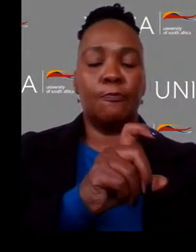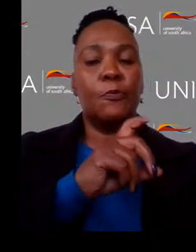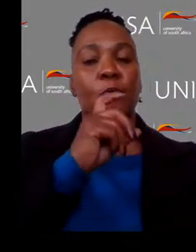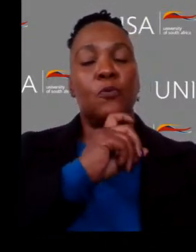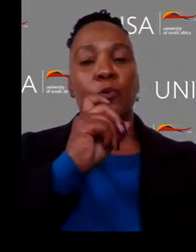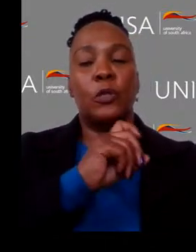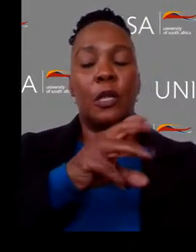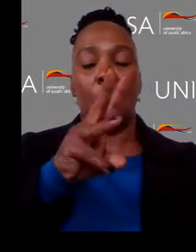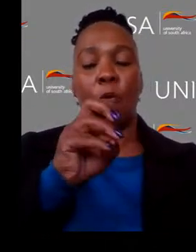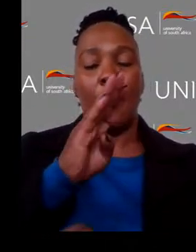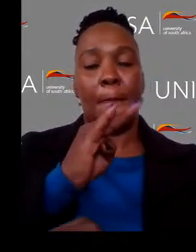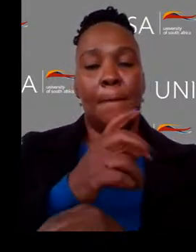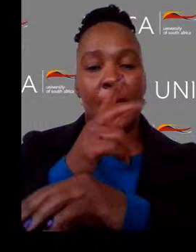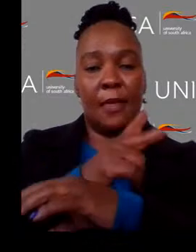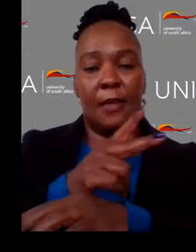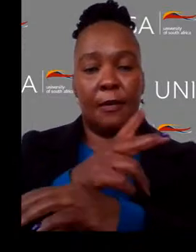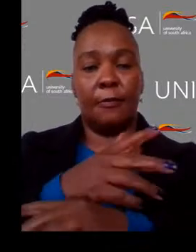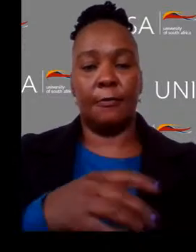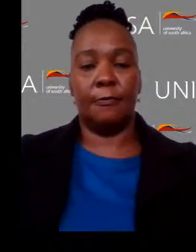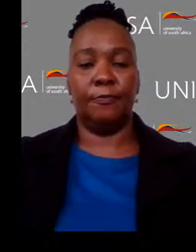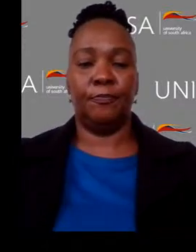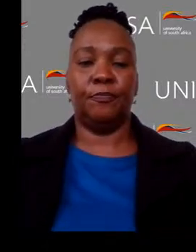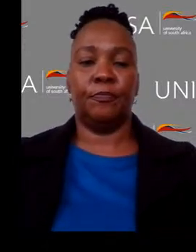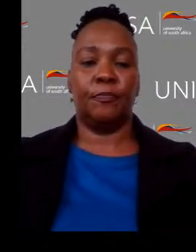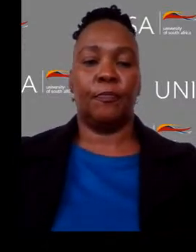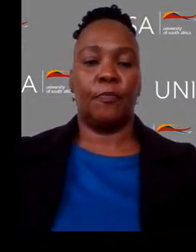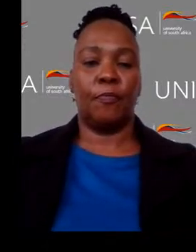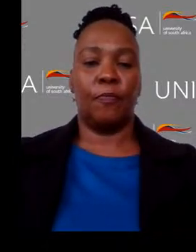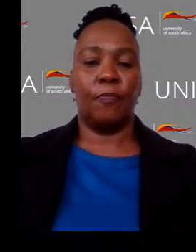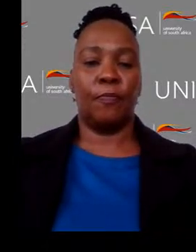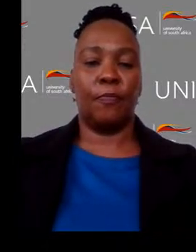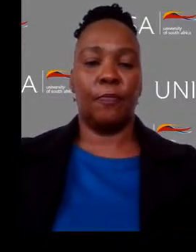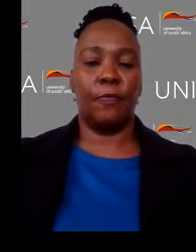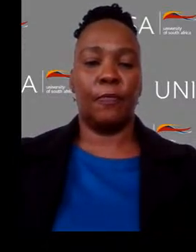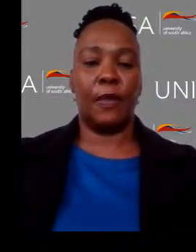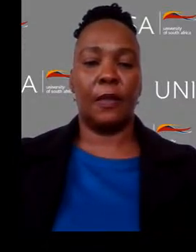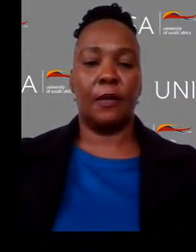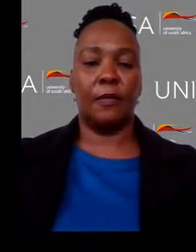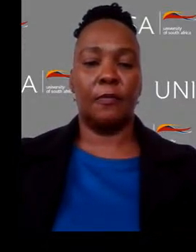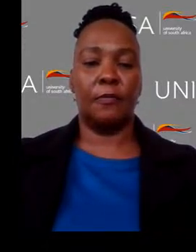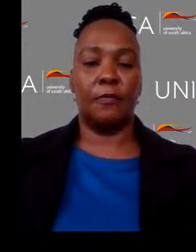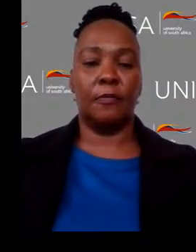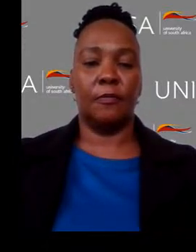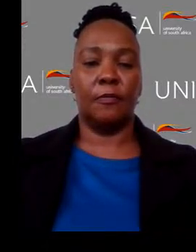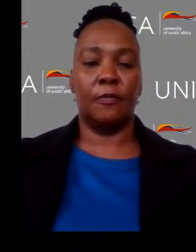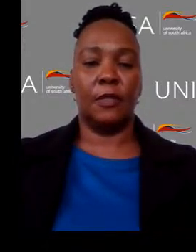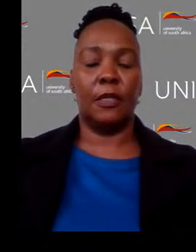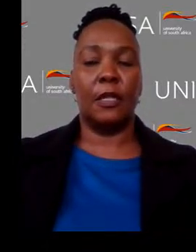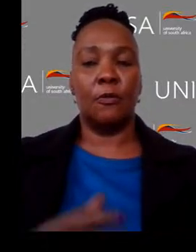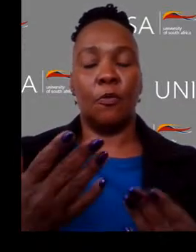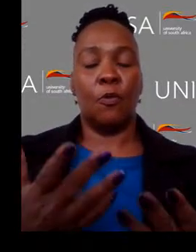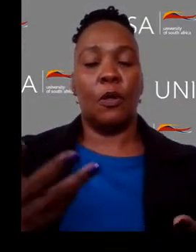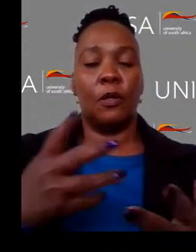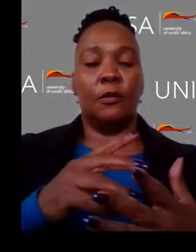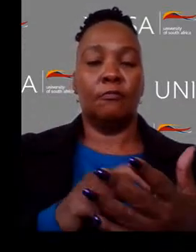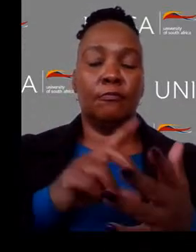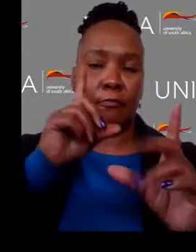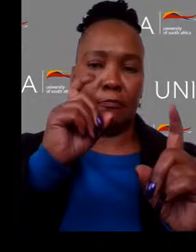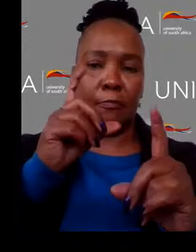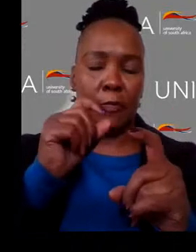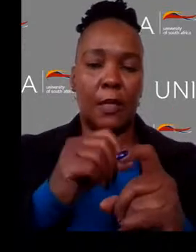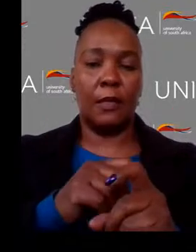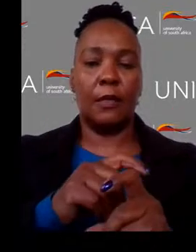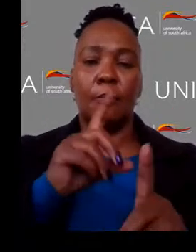you can also just rotate it. So you click on start scan, and this is when you rotate your camera just to capture your entire